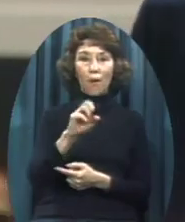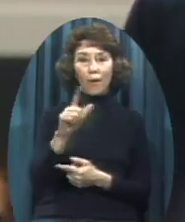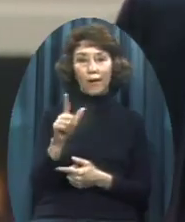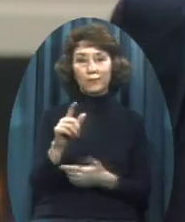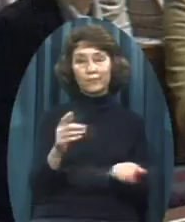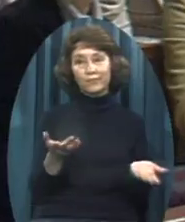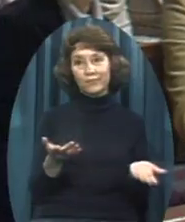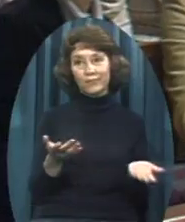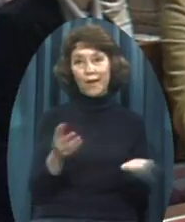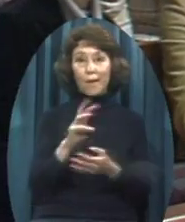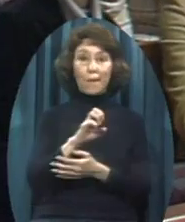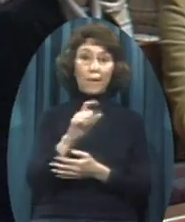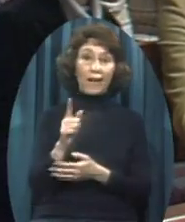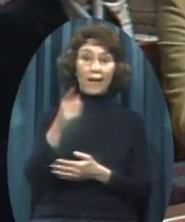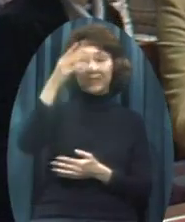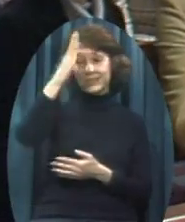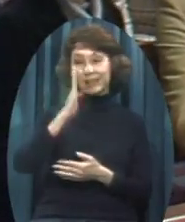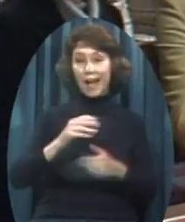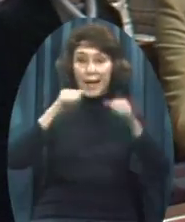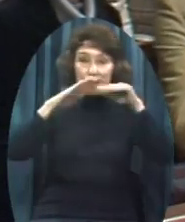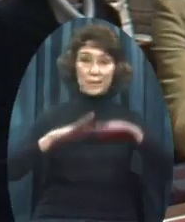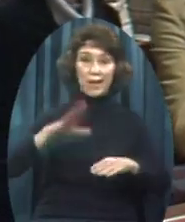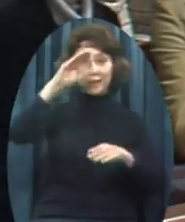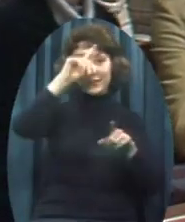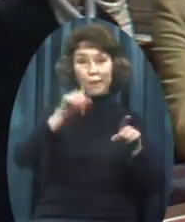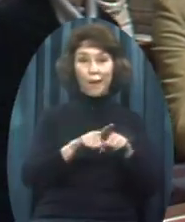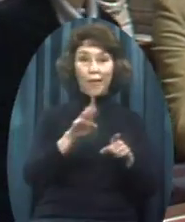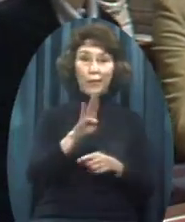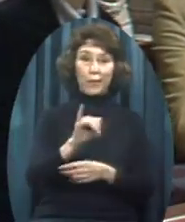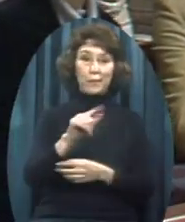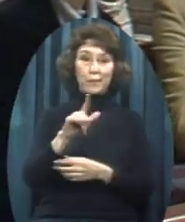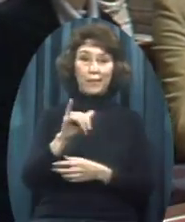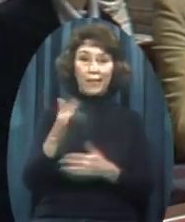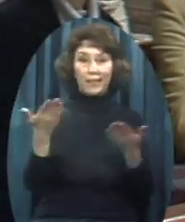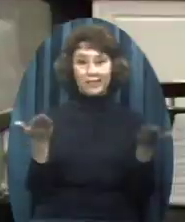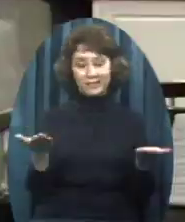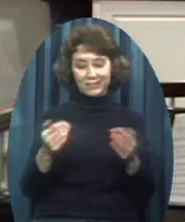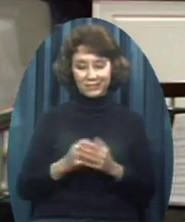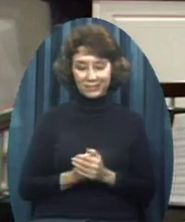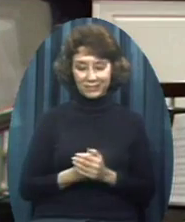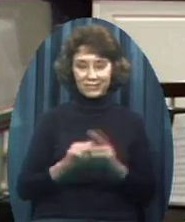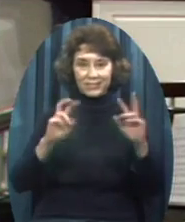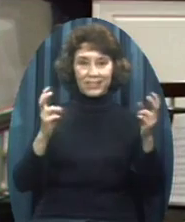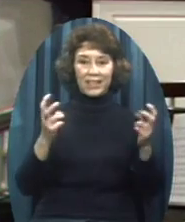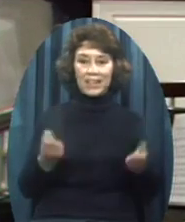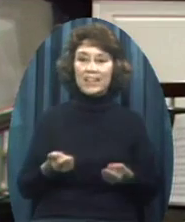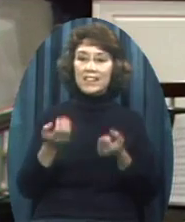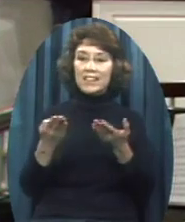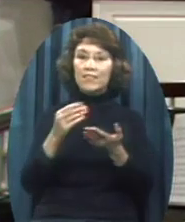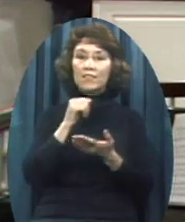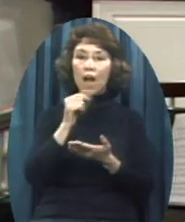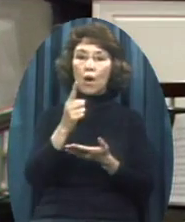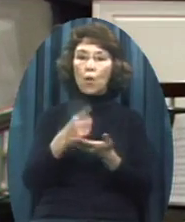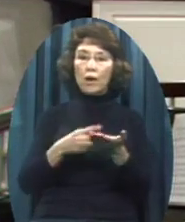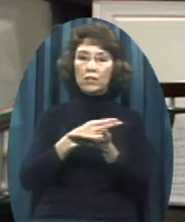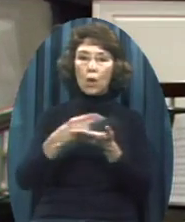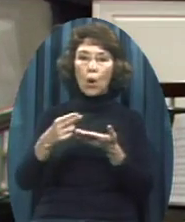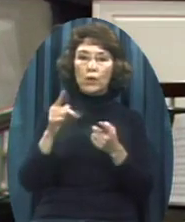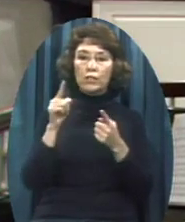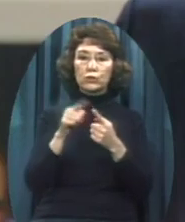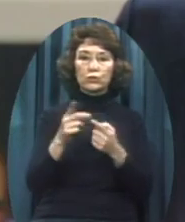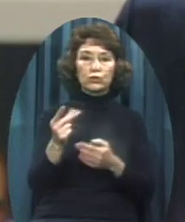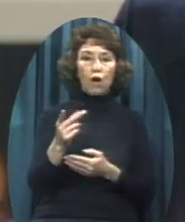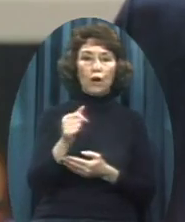Give not that which is holy unto dogs, Neither cast ye your pearls before